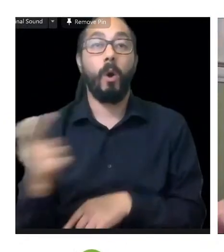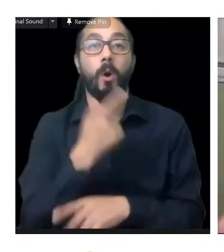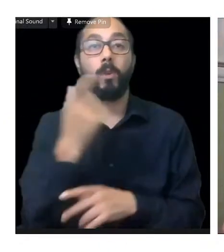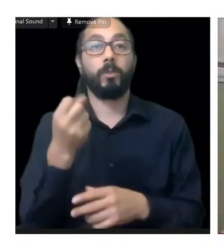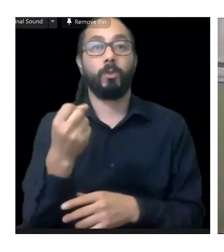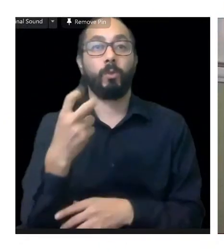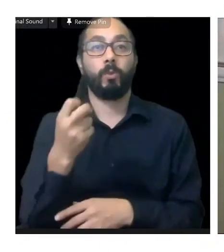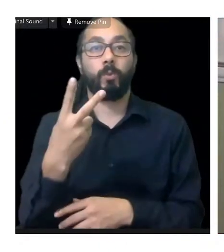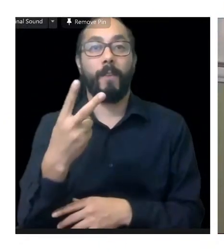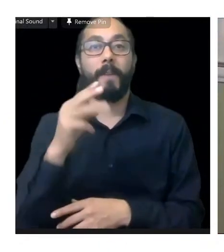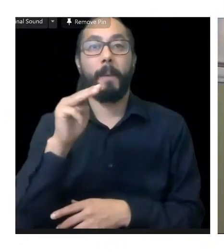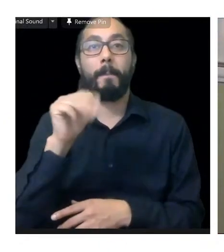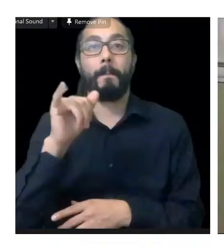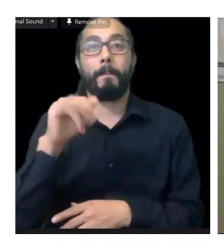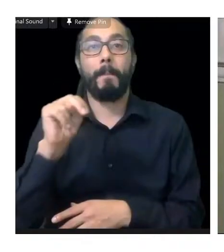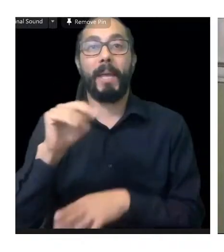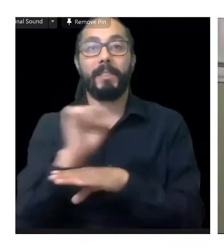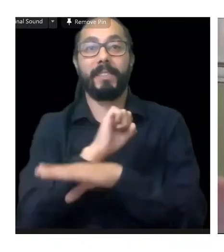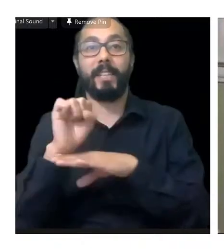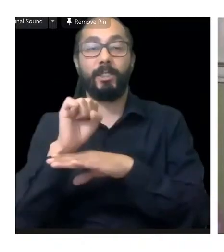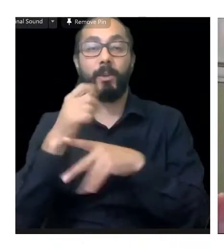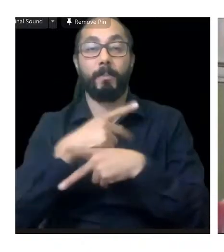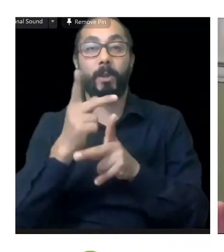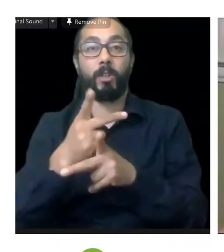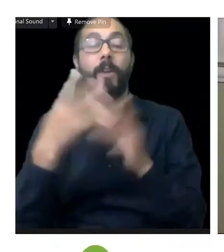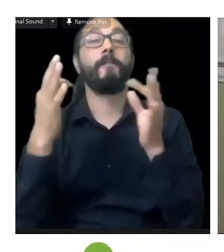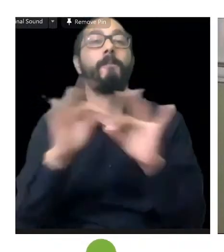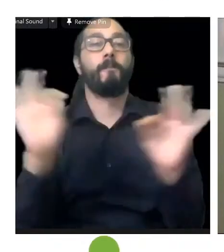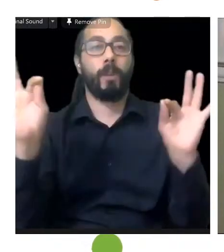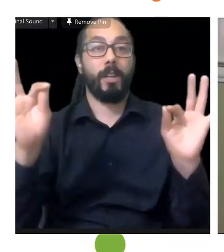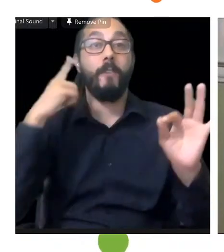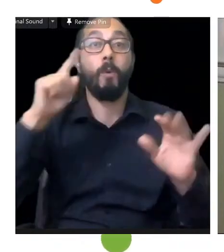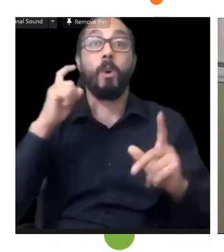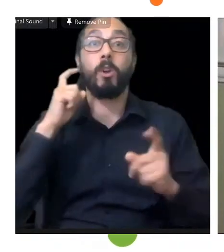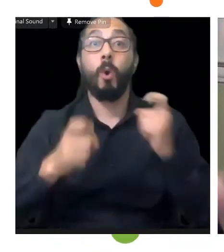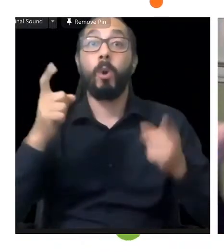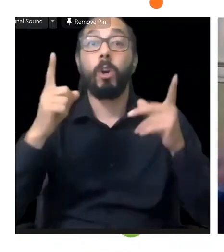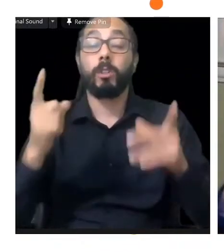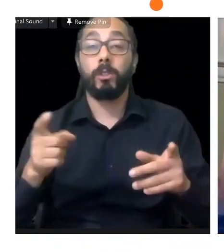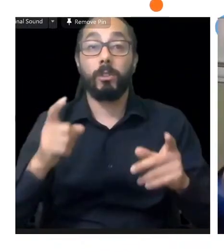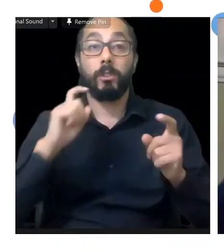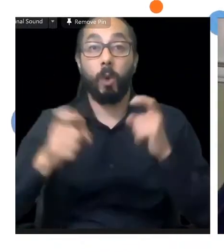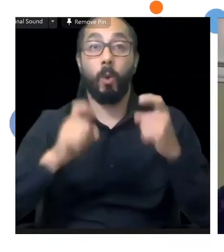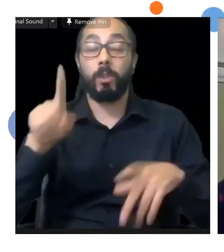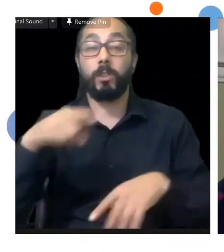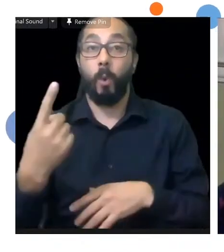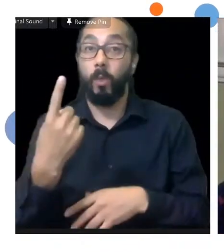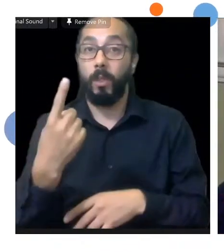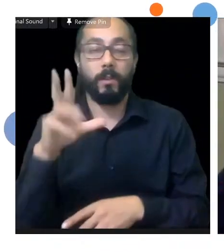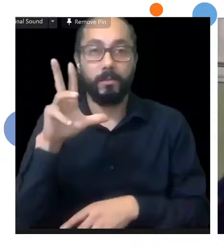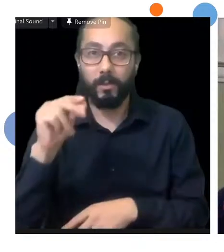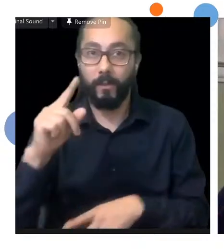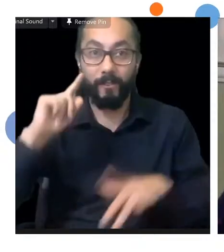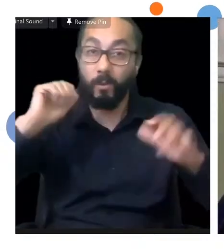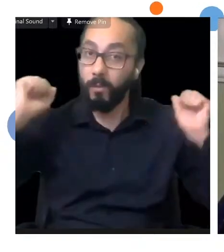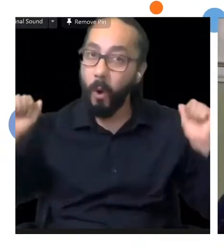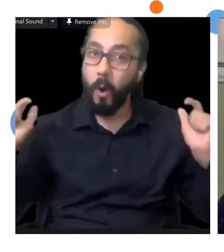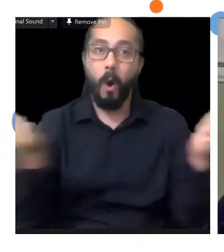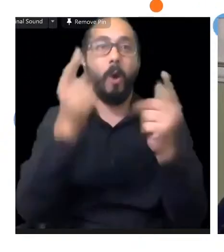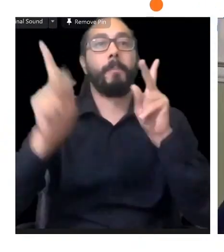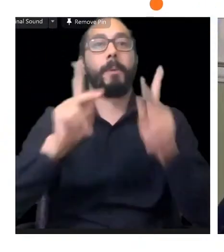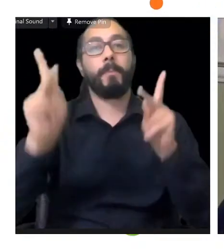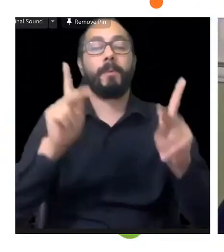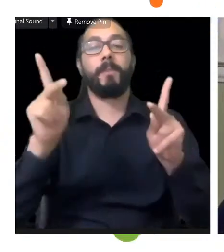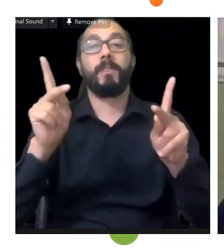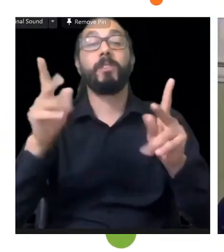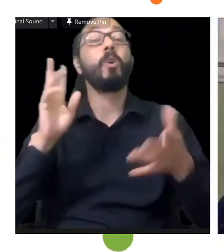charge, not just for donors, but for everyone in the community. So essentially this fundraising, it's replacing that main stage ticket revenue that we